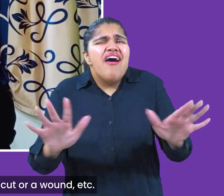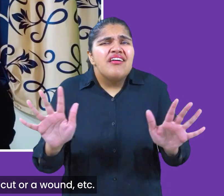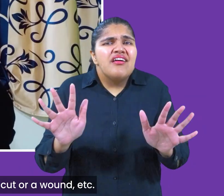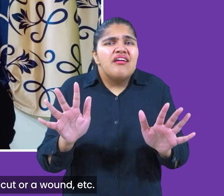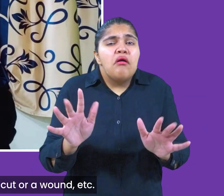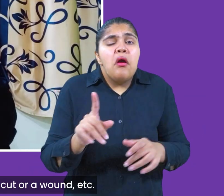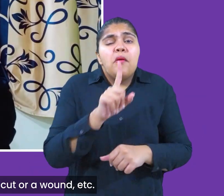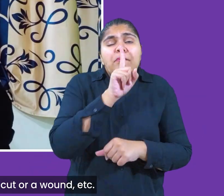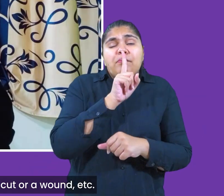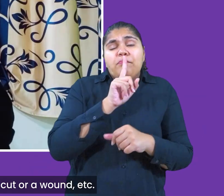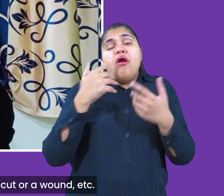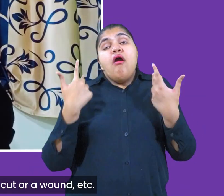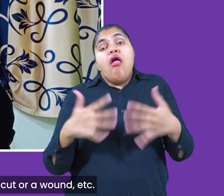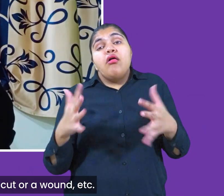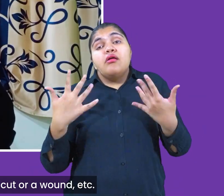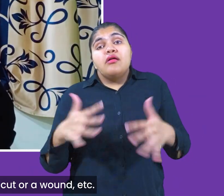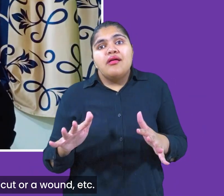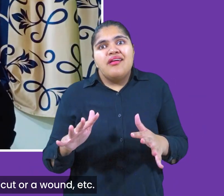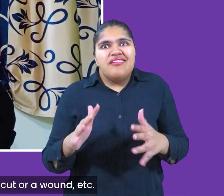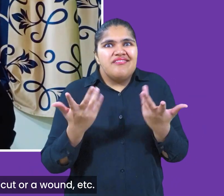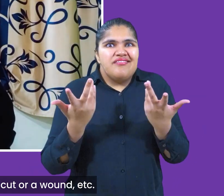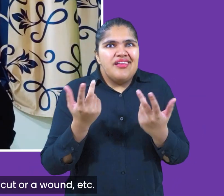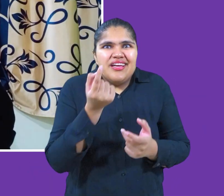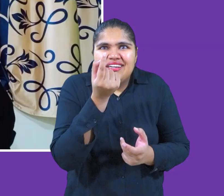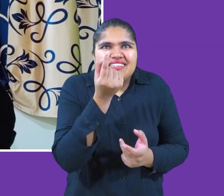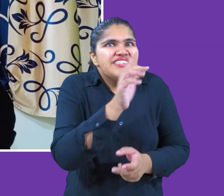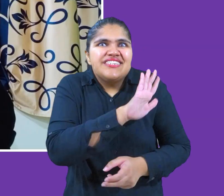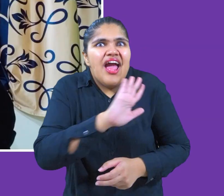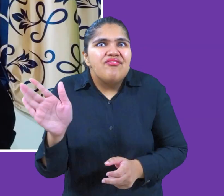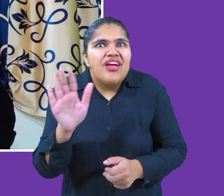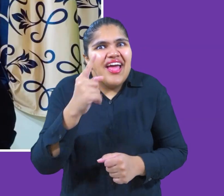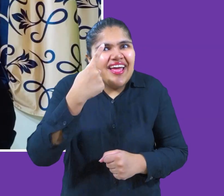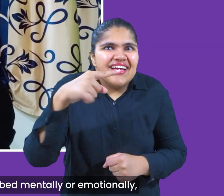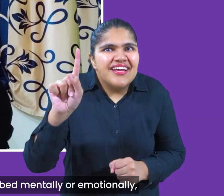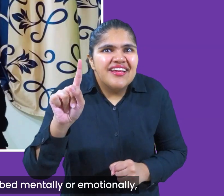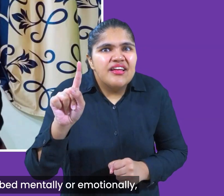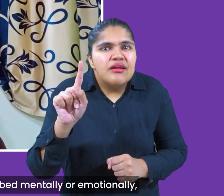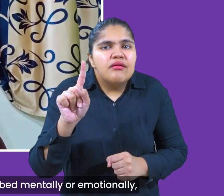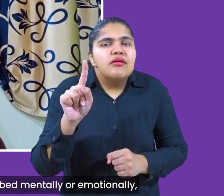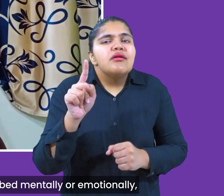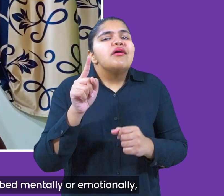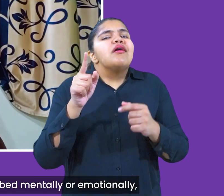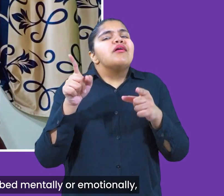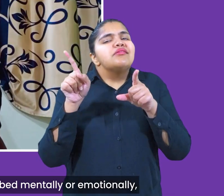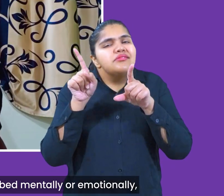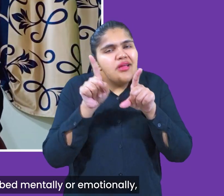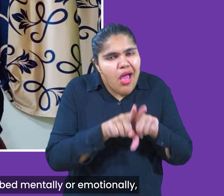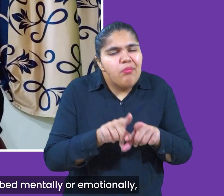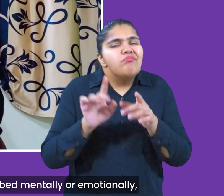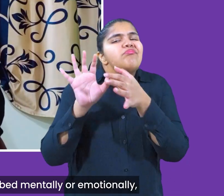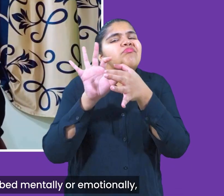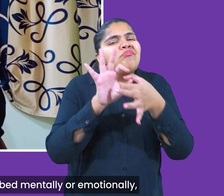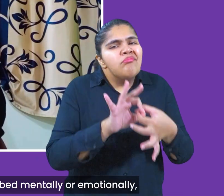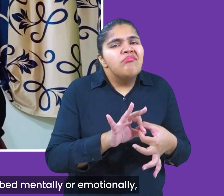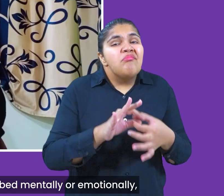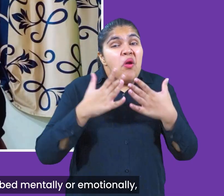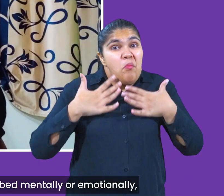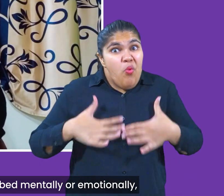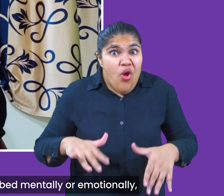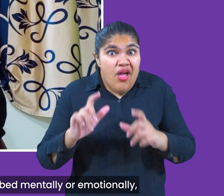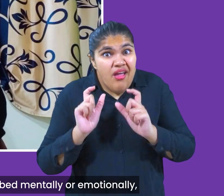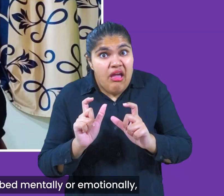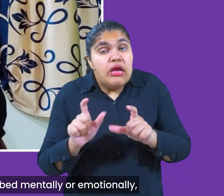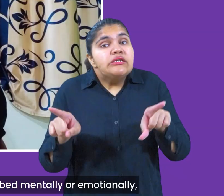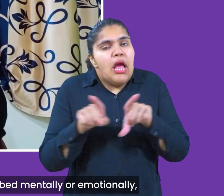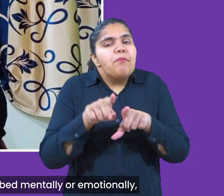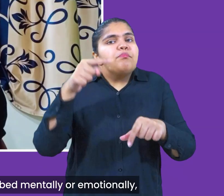are not well. It can be a fever, it can be a cut or a wound, etc. At the same time, when we are very disturbed